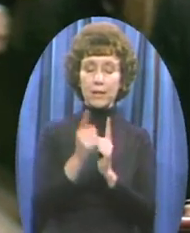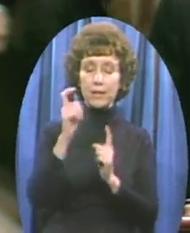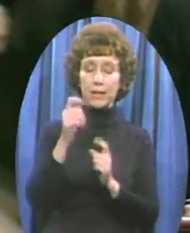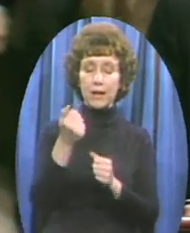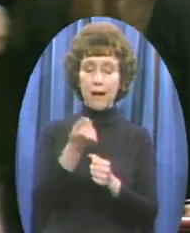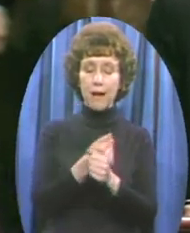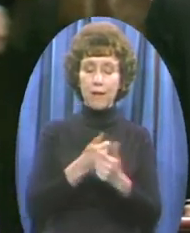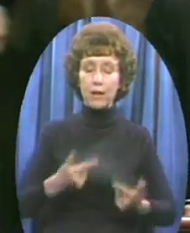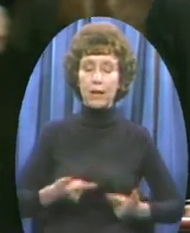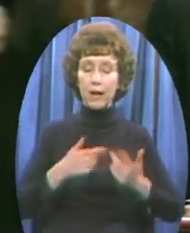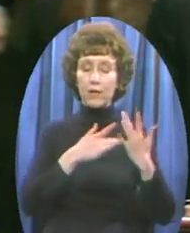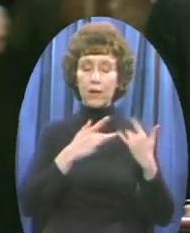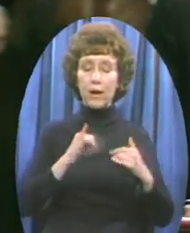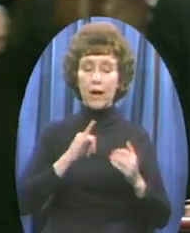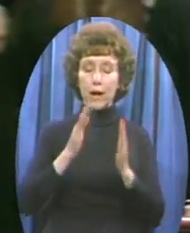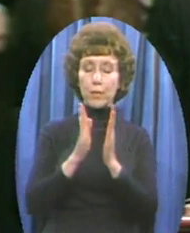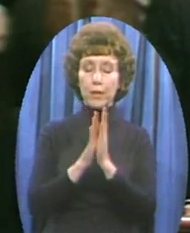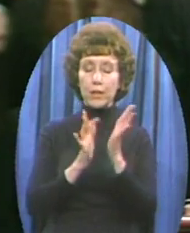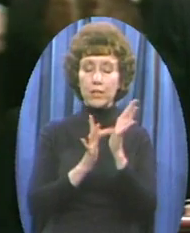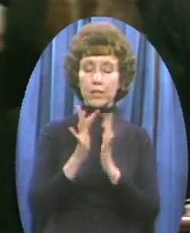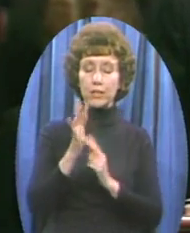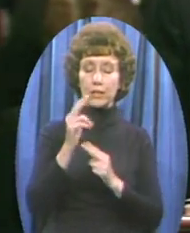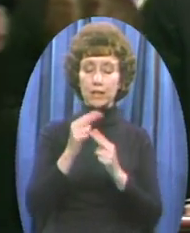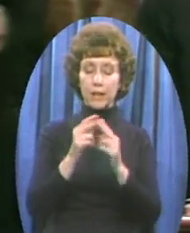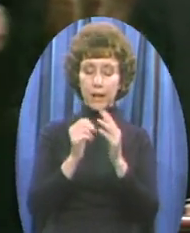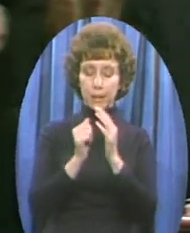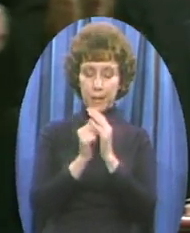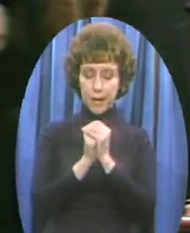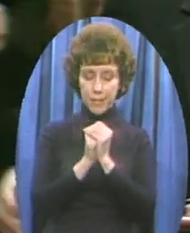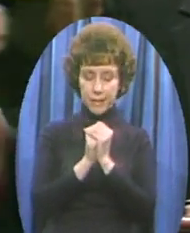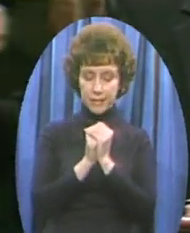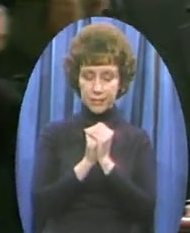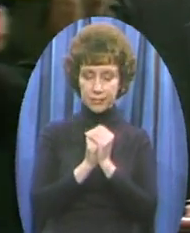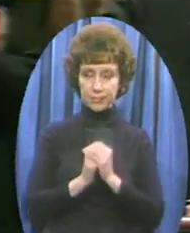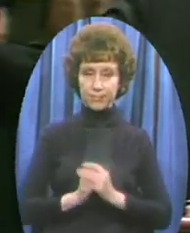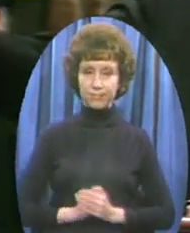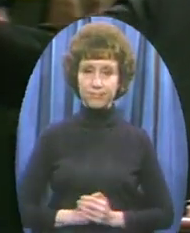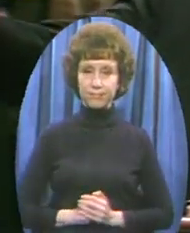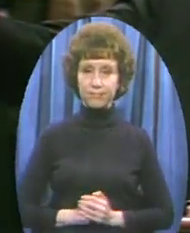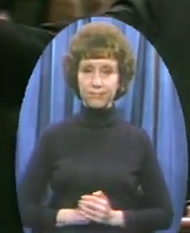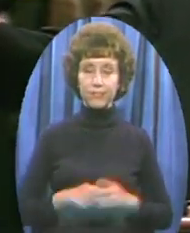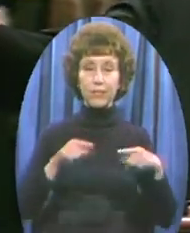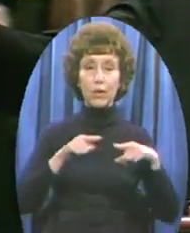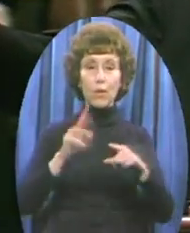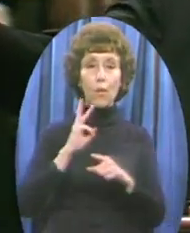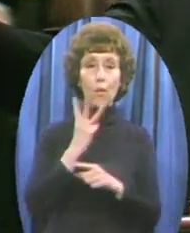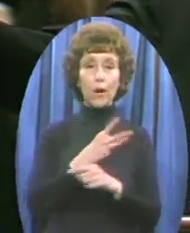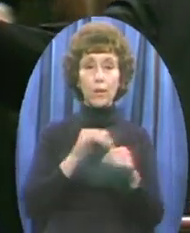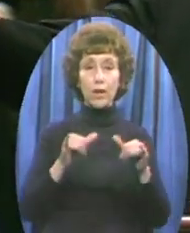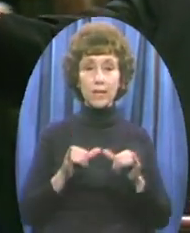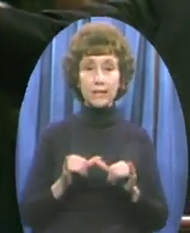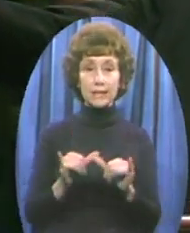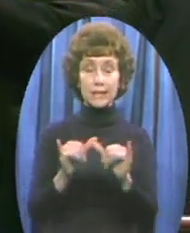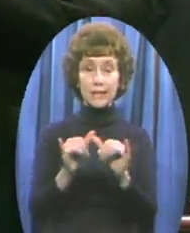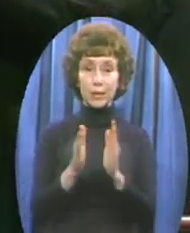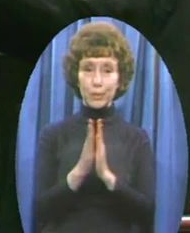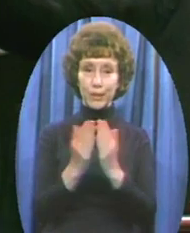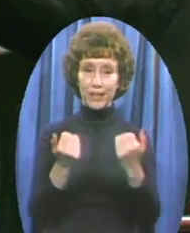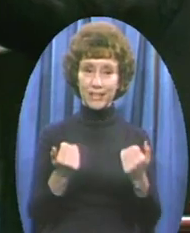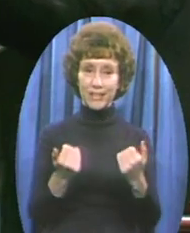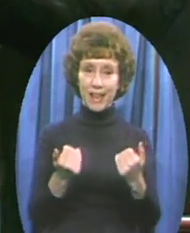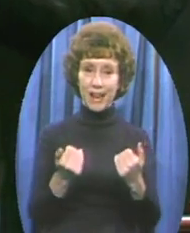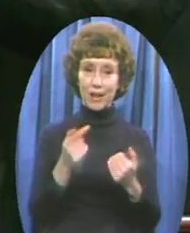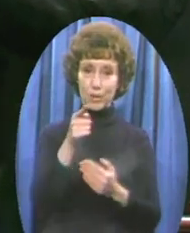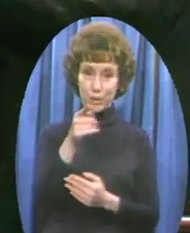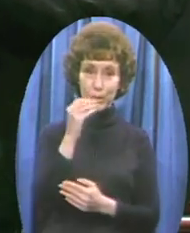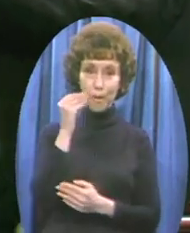and for Jesus' sake. Amen. While our heads are still bowed and eyes are closed, upstairs